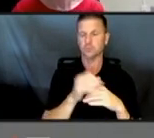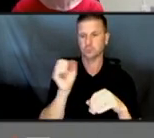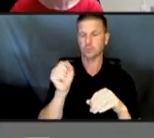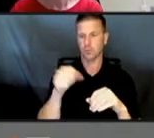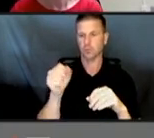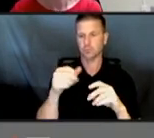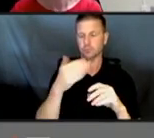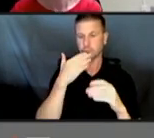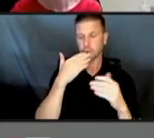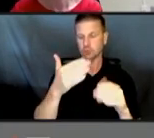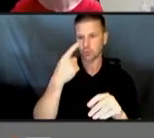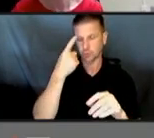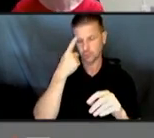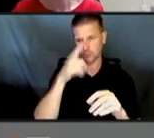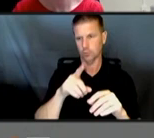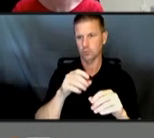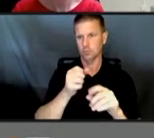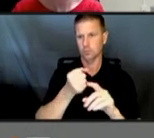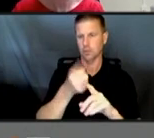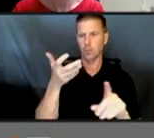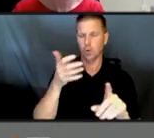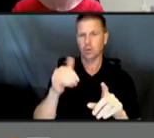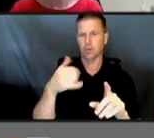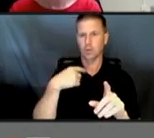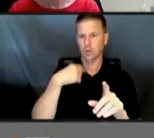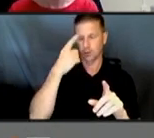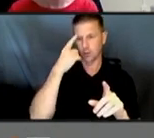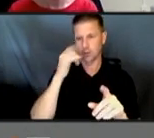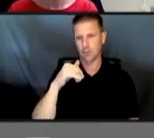Thank you for elaborating on that. I think that is